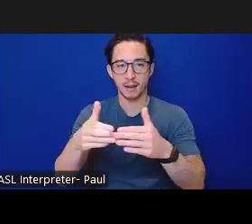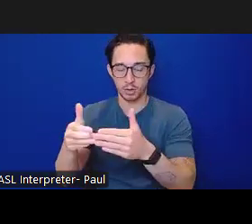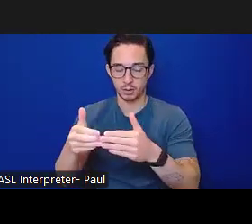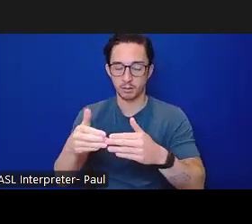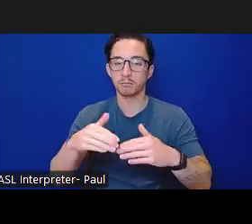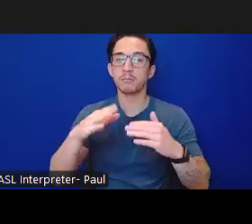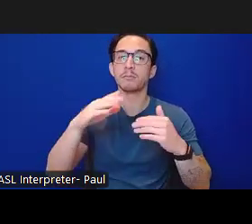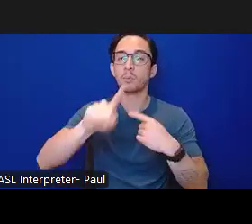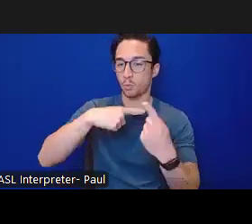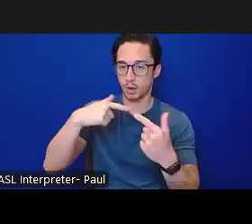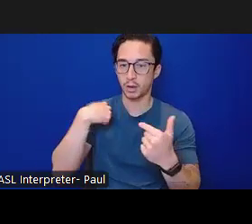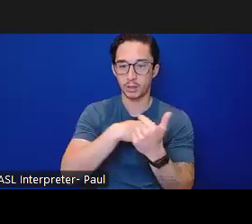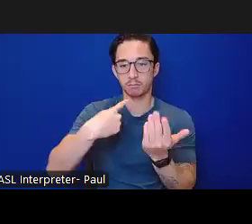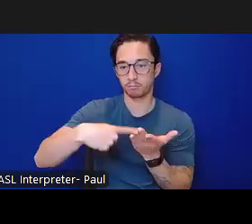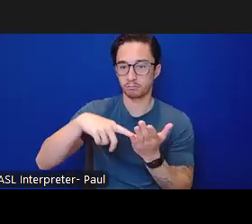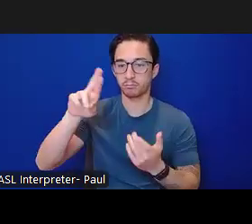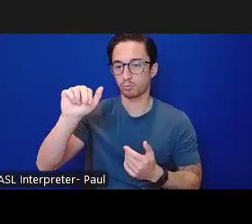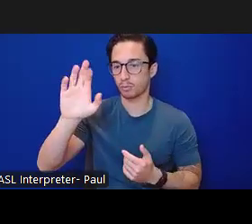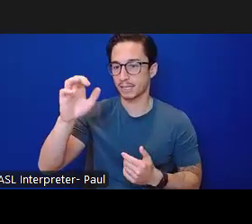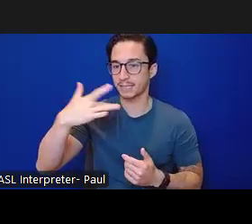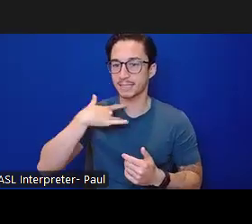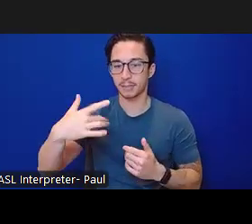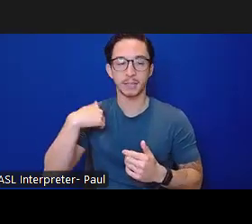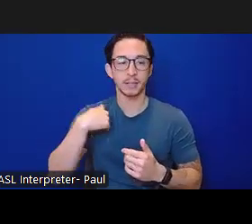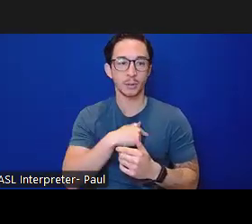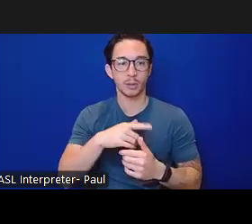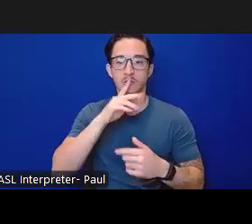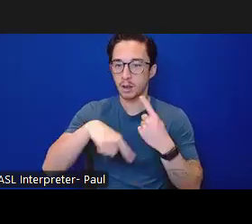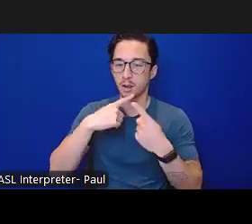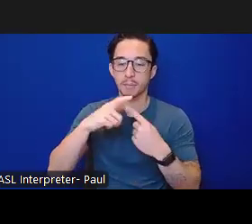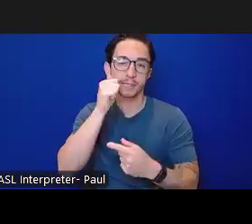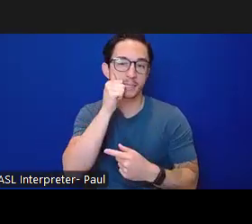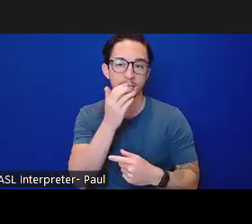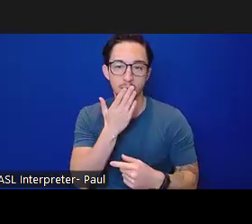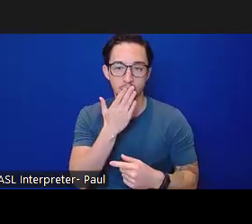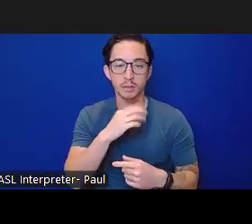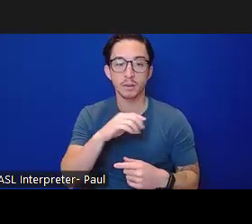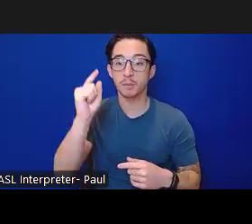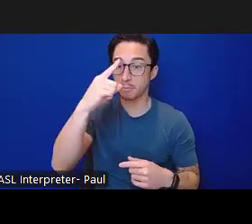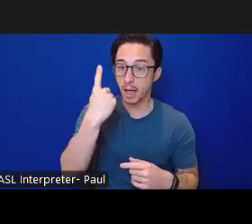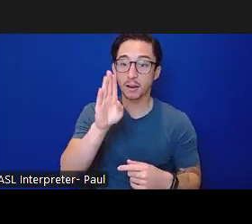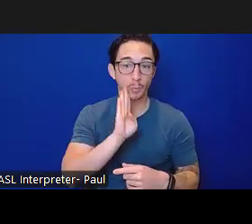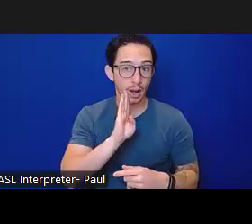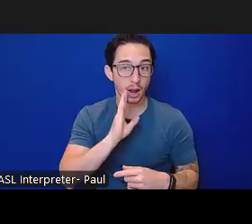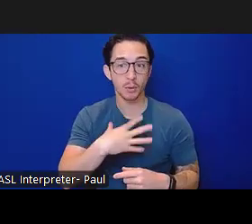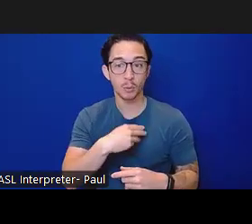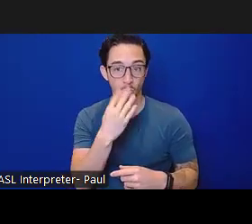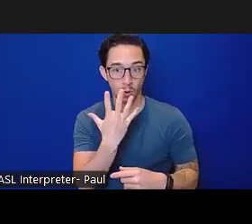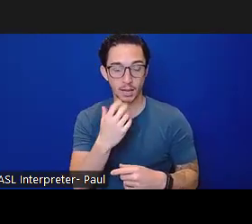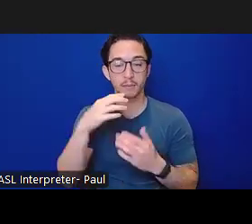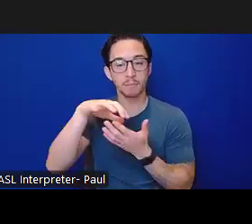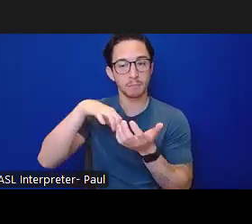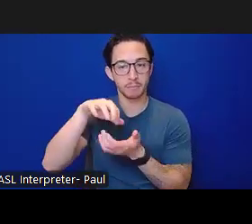when we're talking about race, we typically are talking about skin color. So black, brown, white, mixed